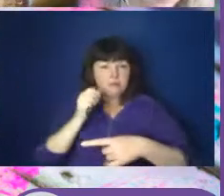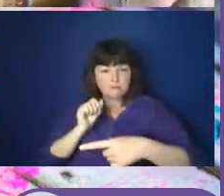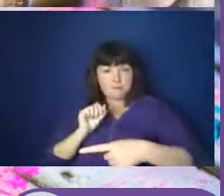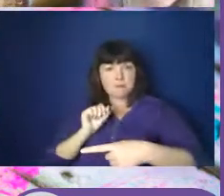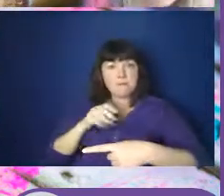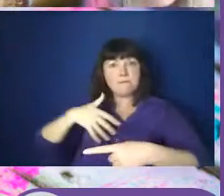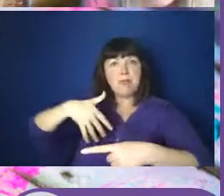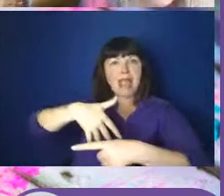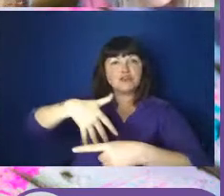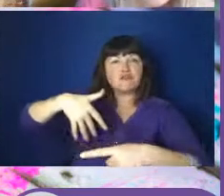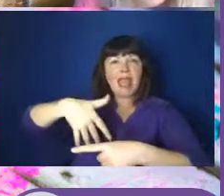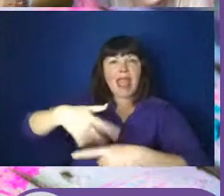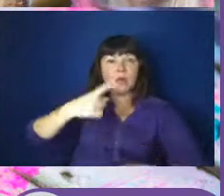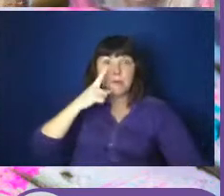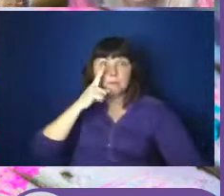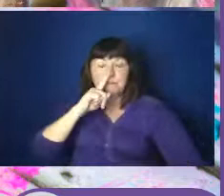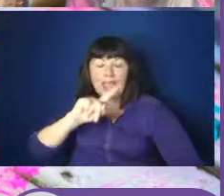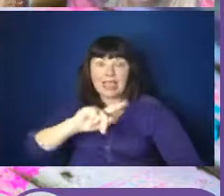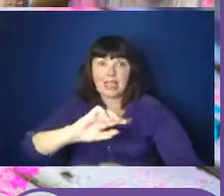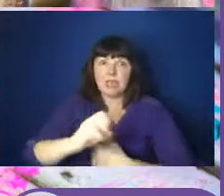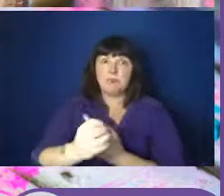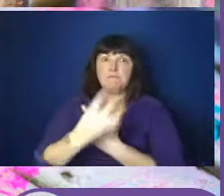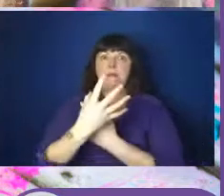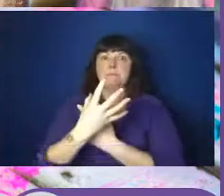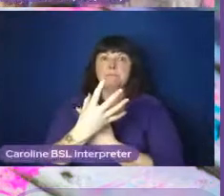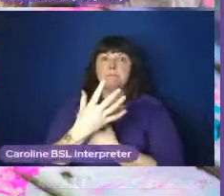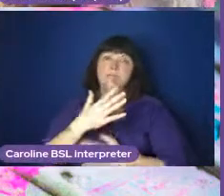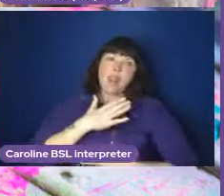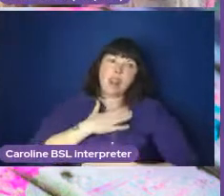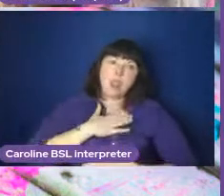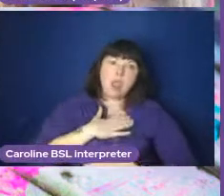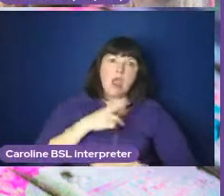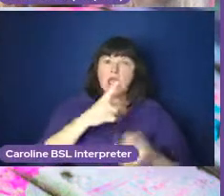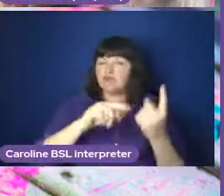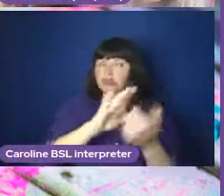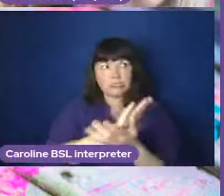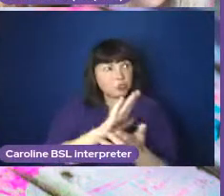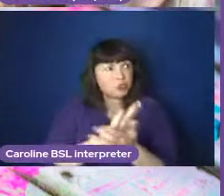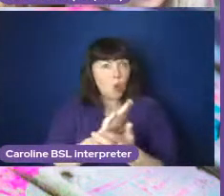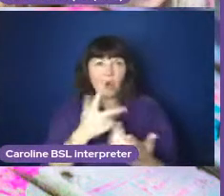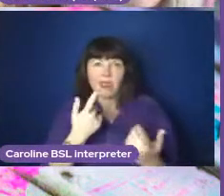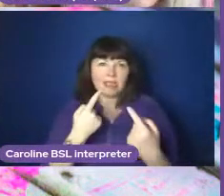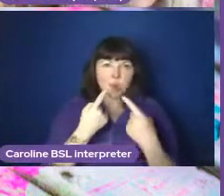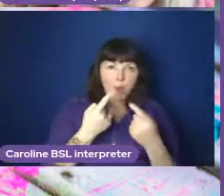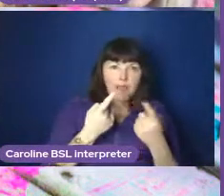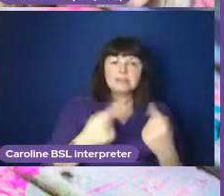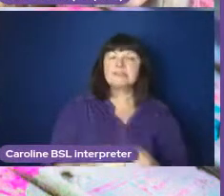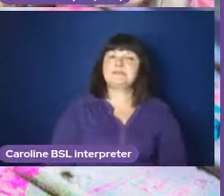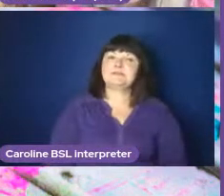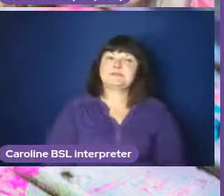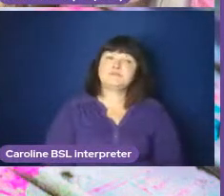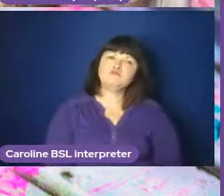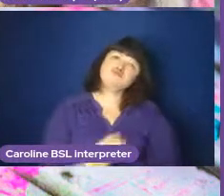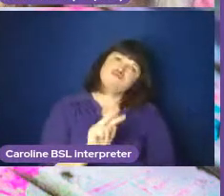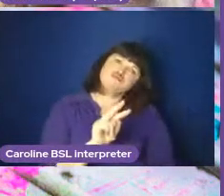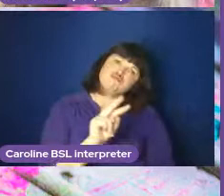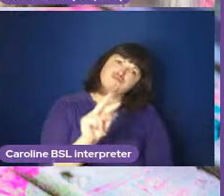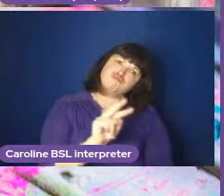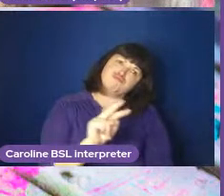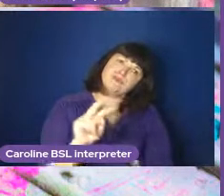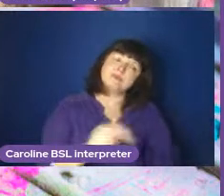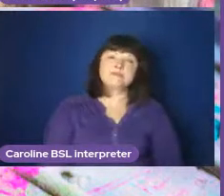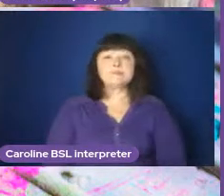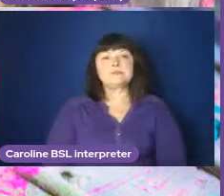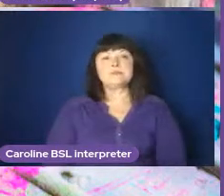Yep, Sally was saying she enjoyed making it. Thanks for the comments. Awesome. And have we got any comments